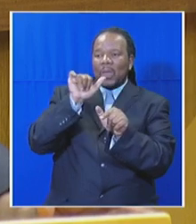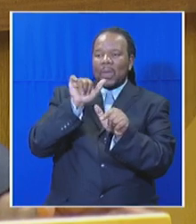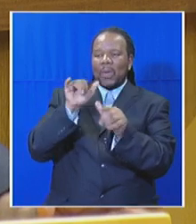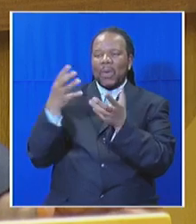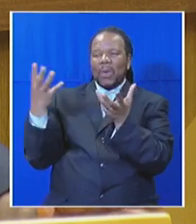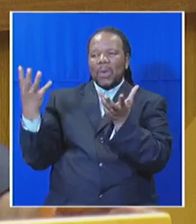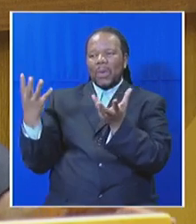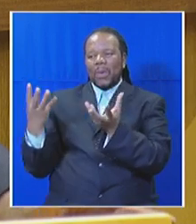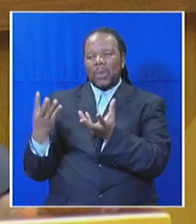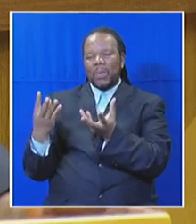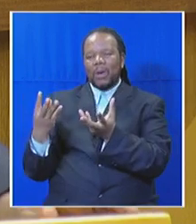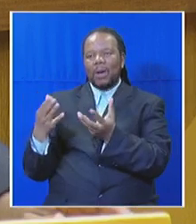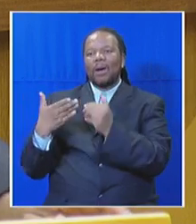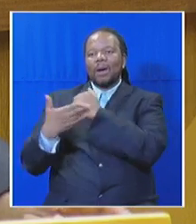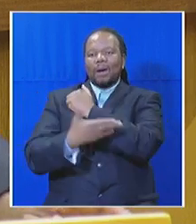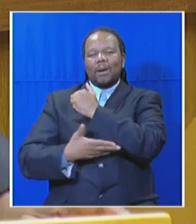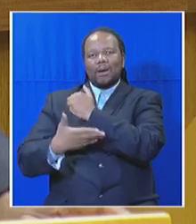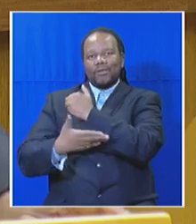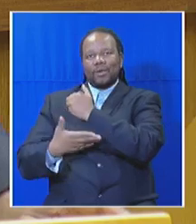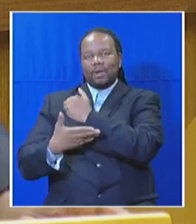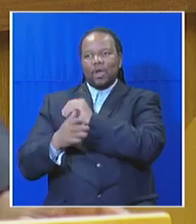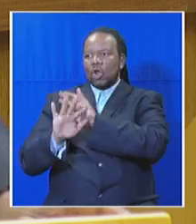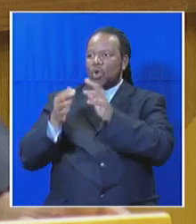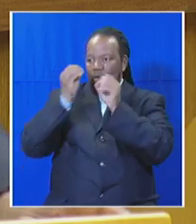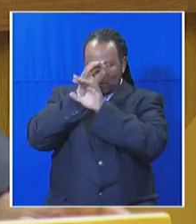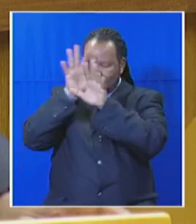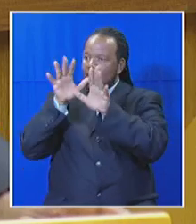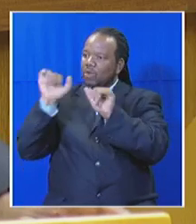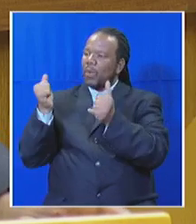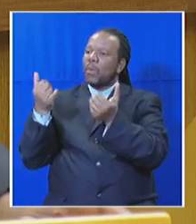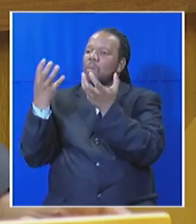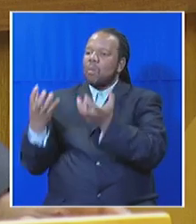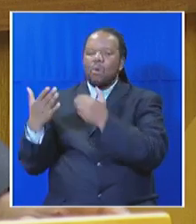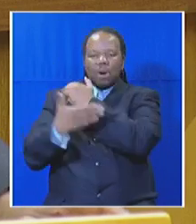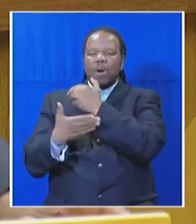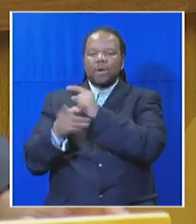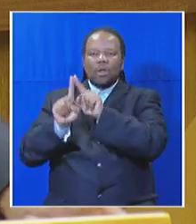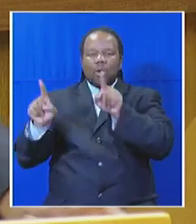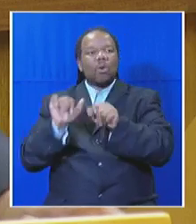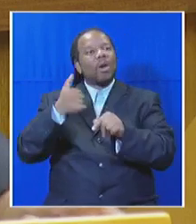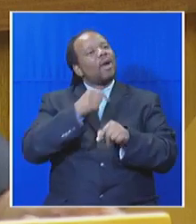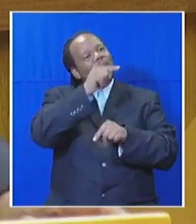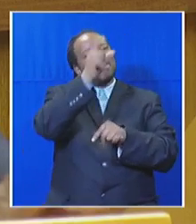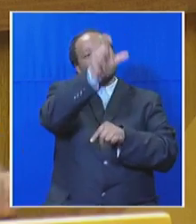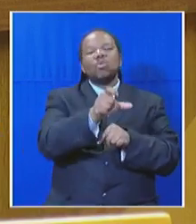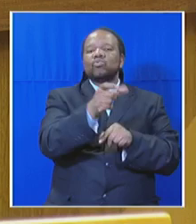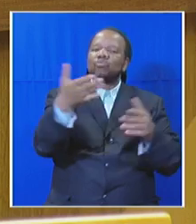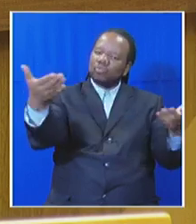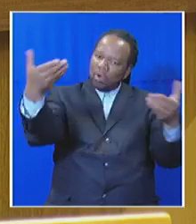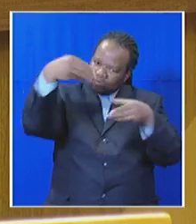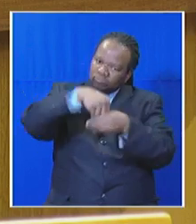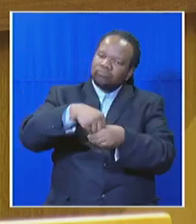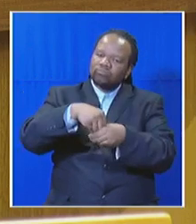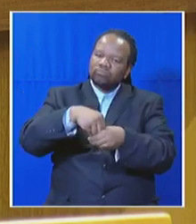not only deal with the third world, it will deal with anyone who comes